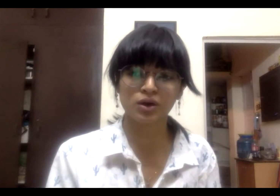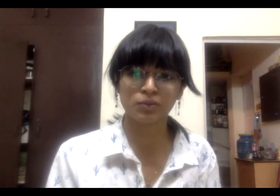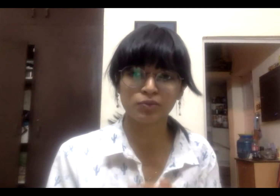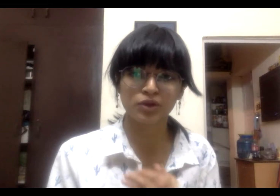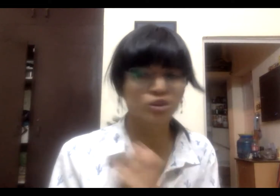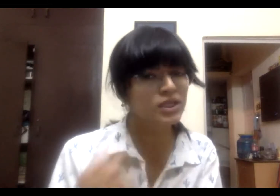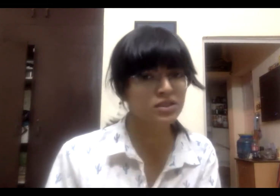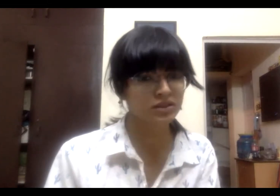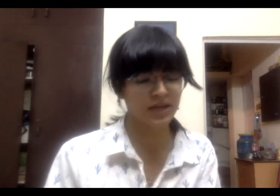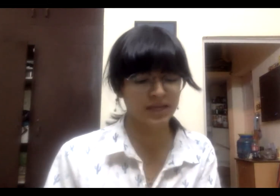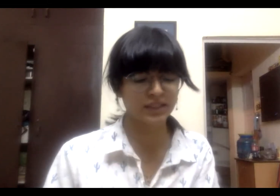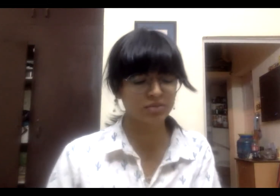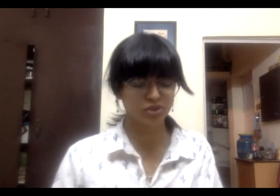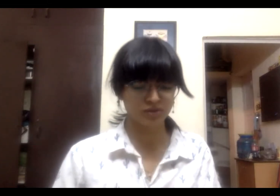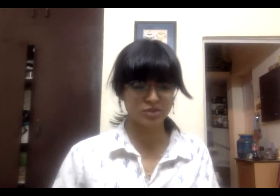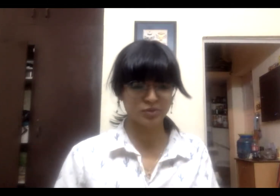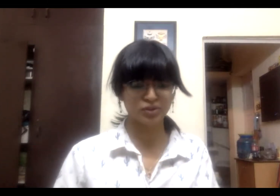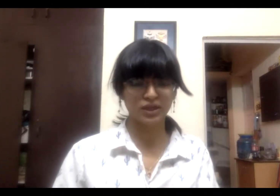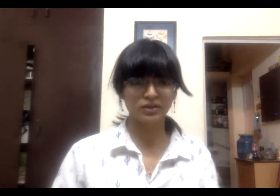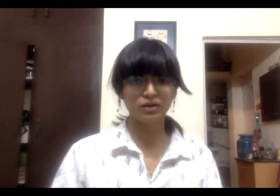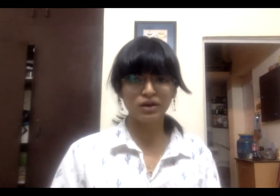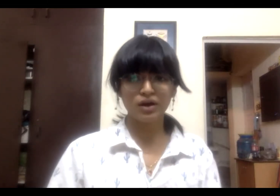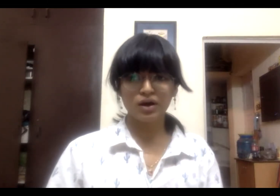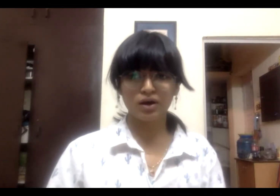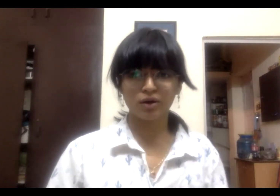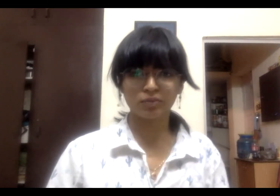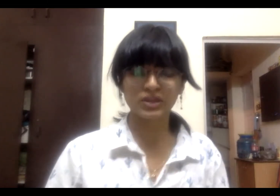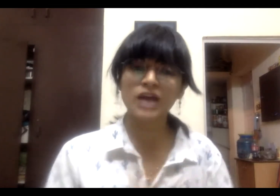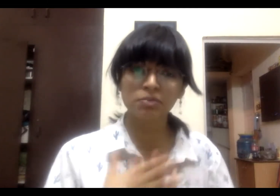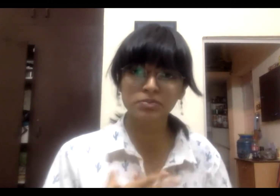everyone read the essay that Mustafa has put together.